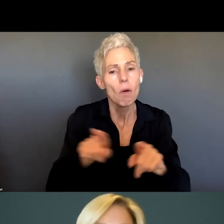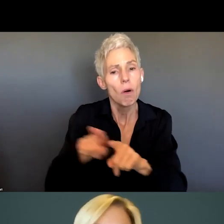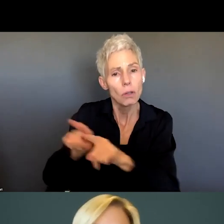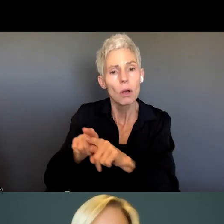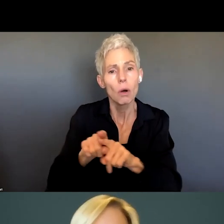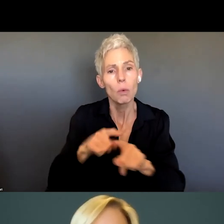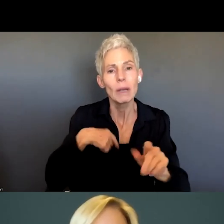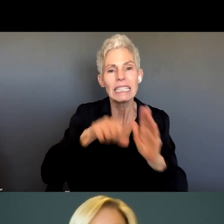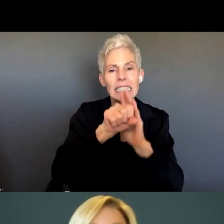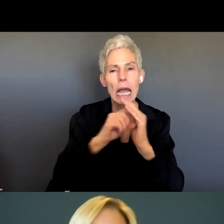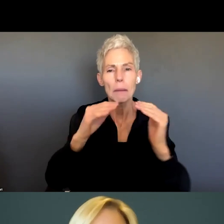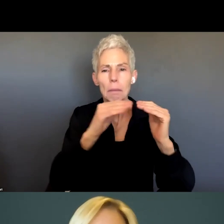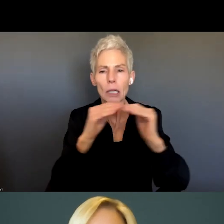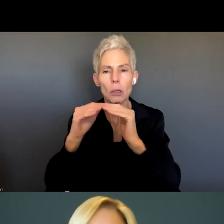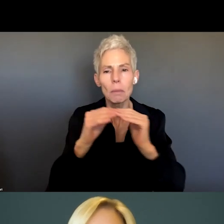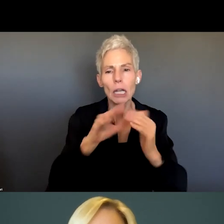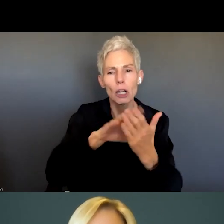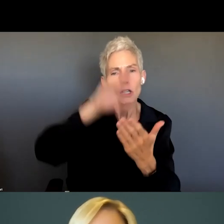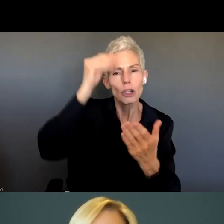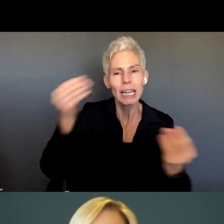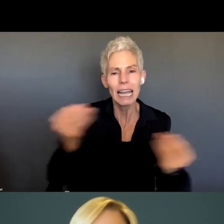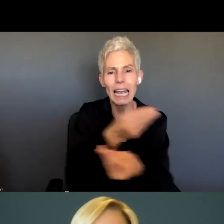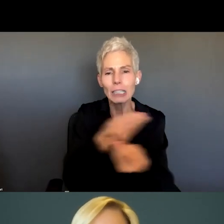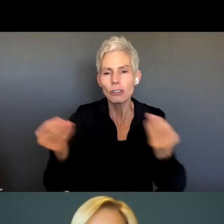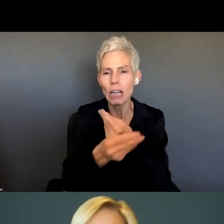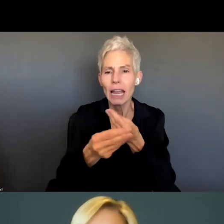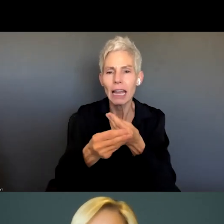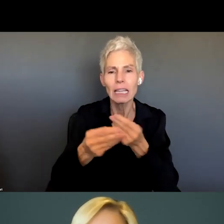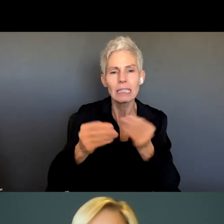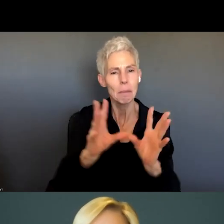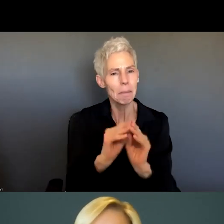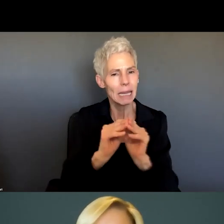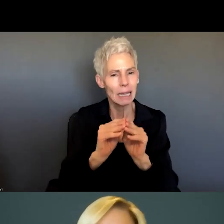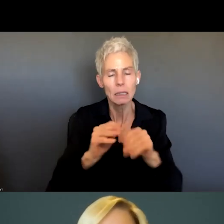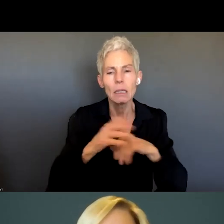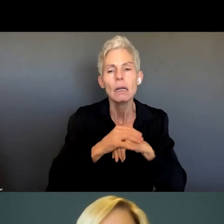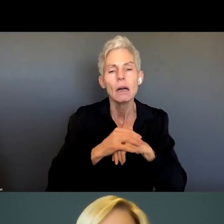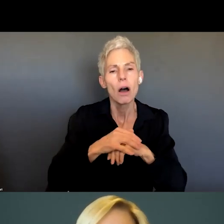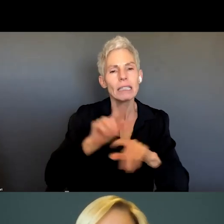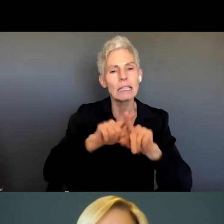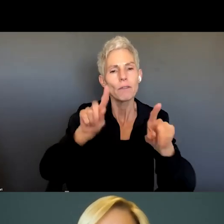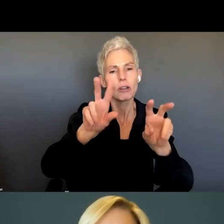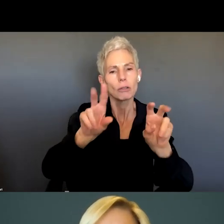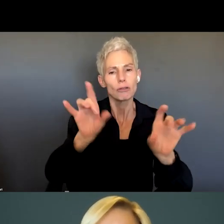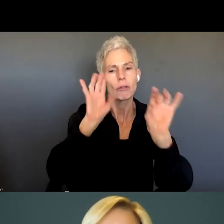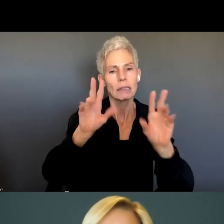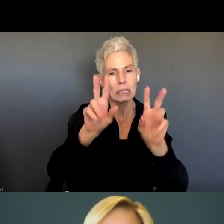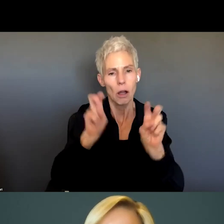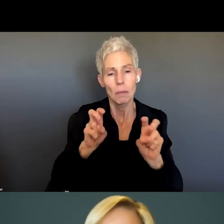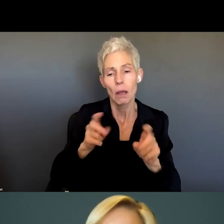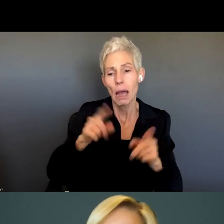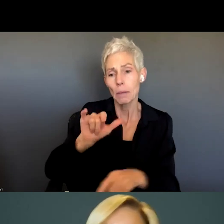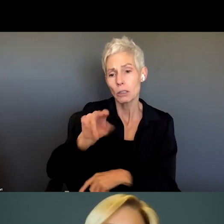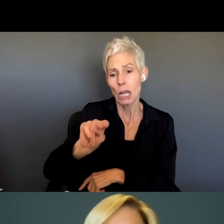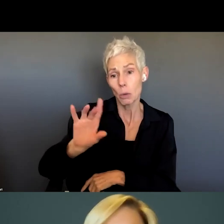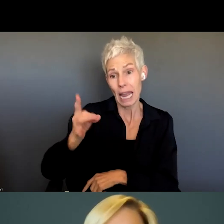state peer-to-peer learning exchange calls on crisis topics. So for example, January 8th, we did